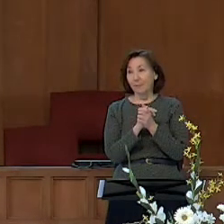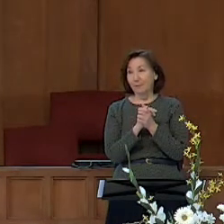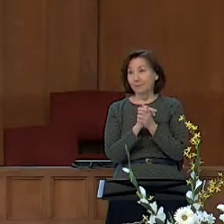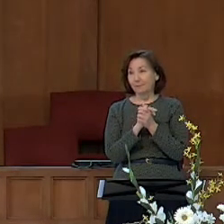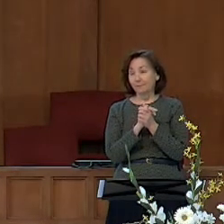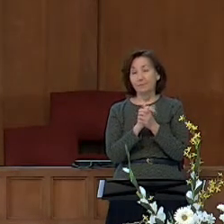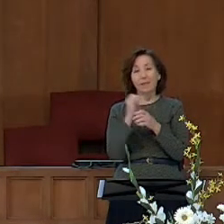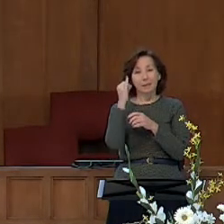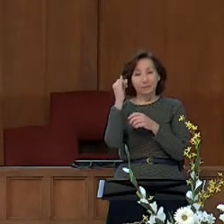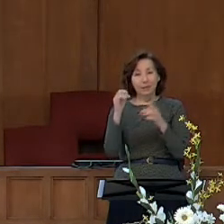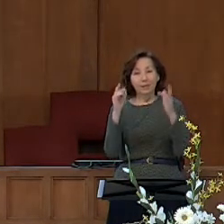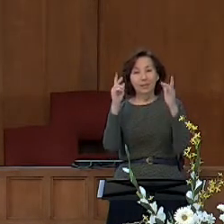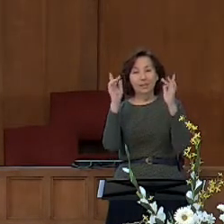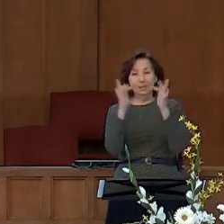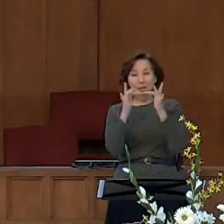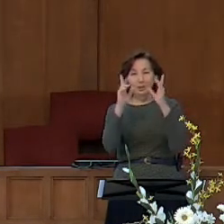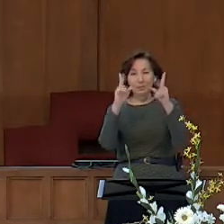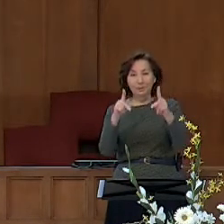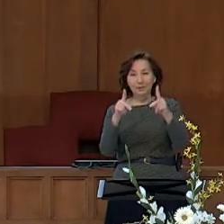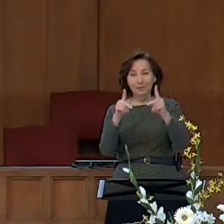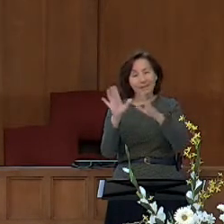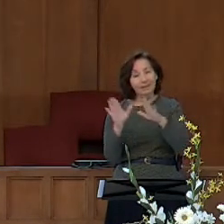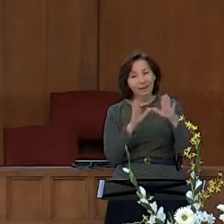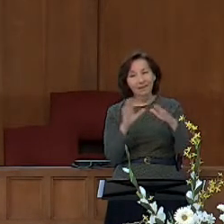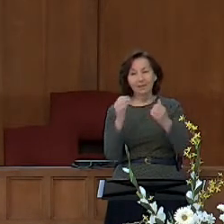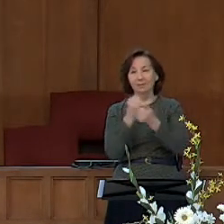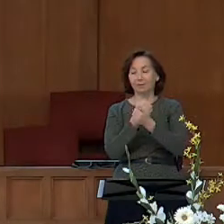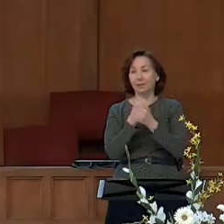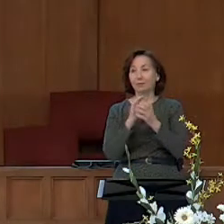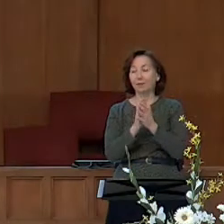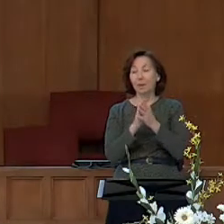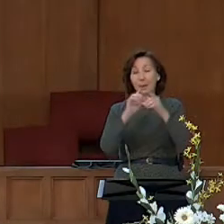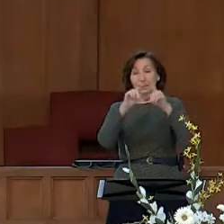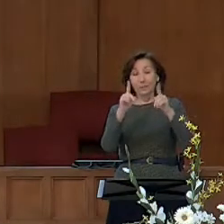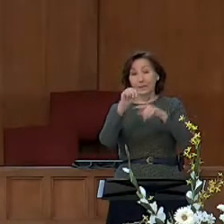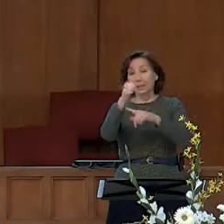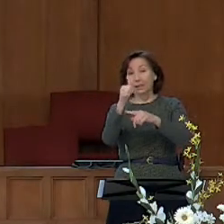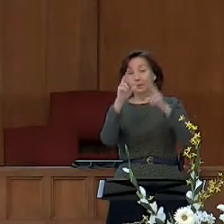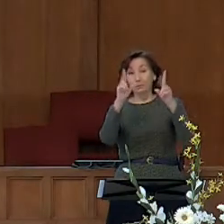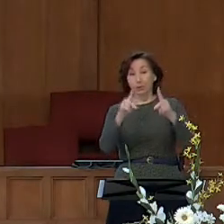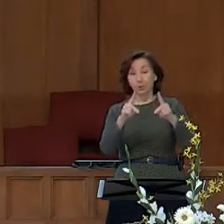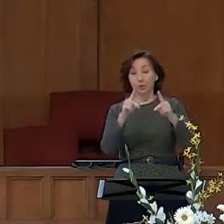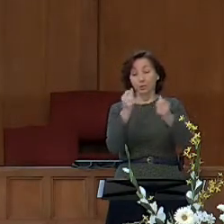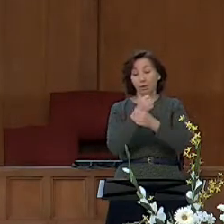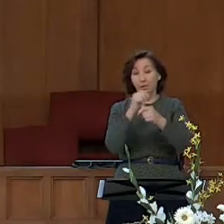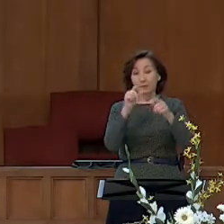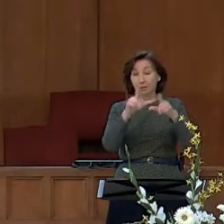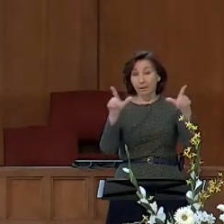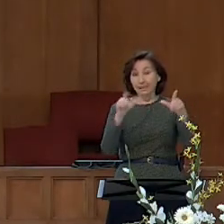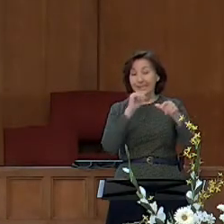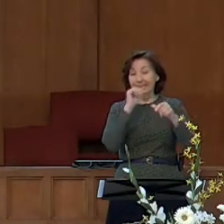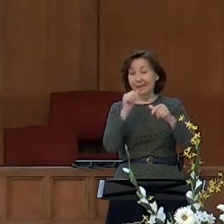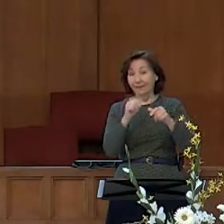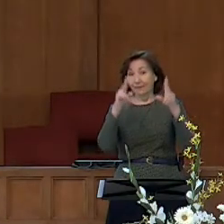Imagine touching someone in an act of love. But the other person's love language is not physical